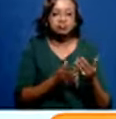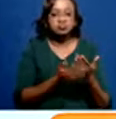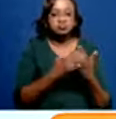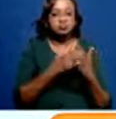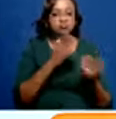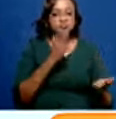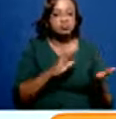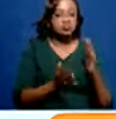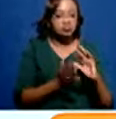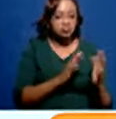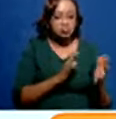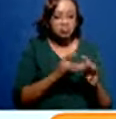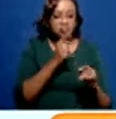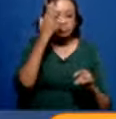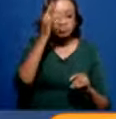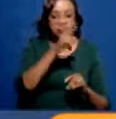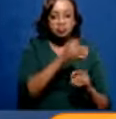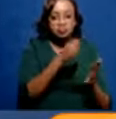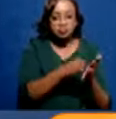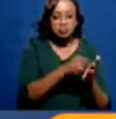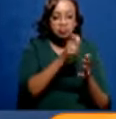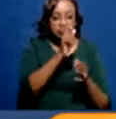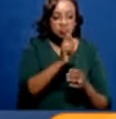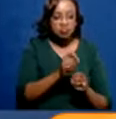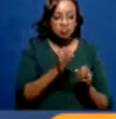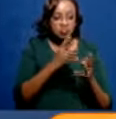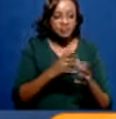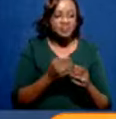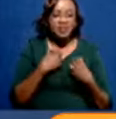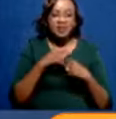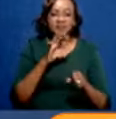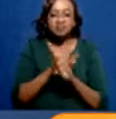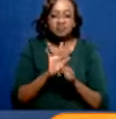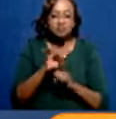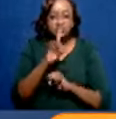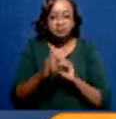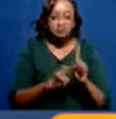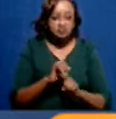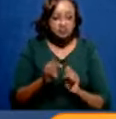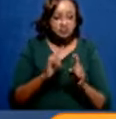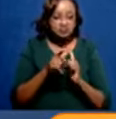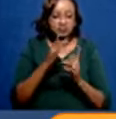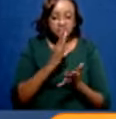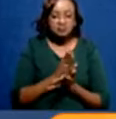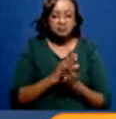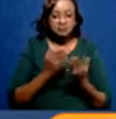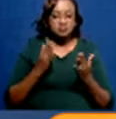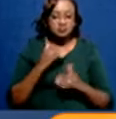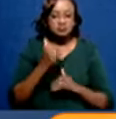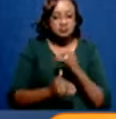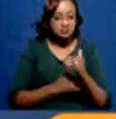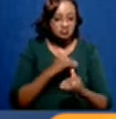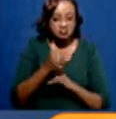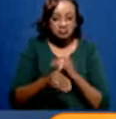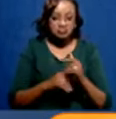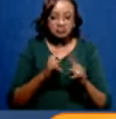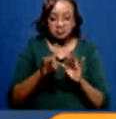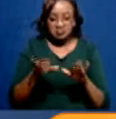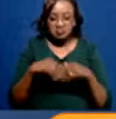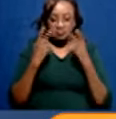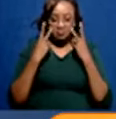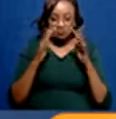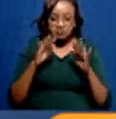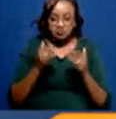based on their consumption. All right. Chairman, so many questions. And of course, it's such a process, and we'll be waiting to see how the